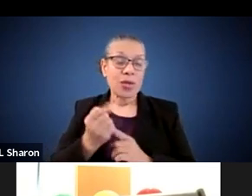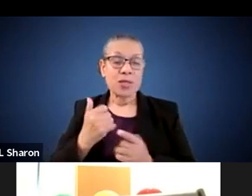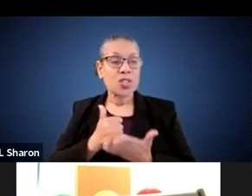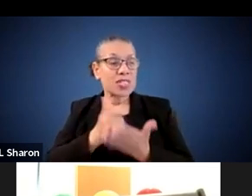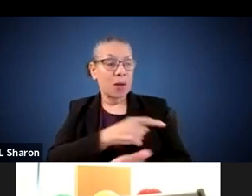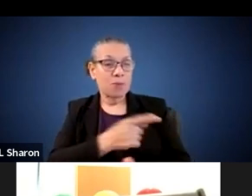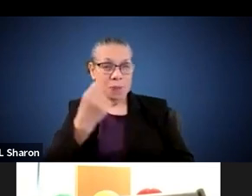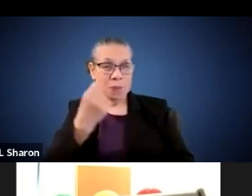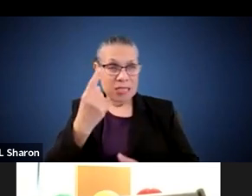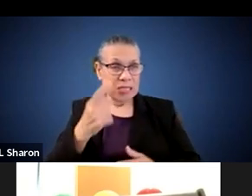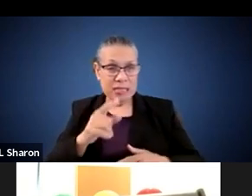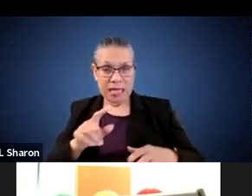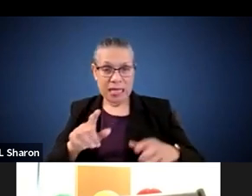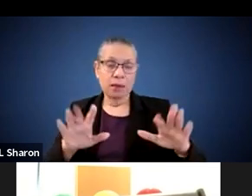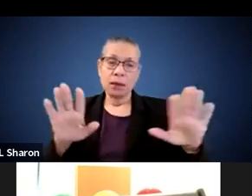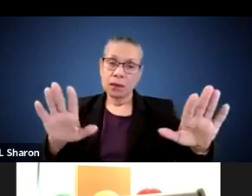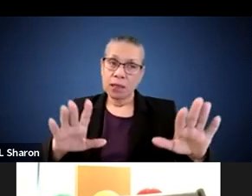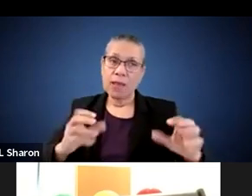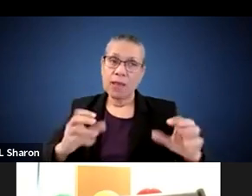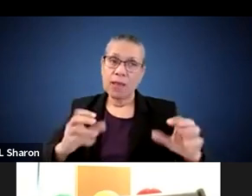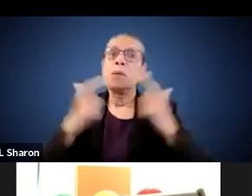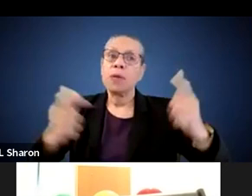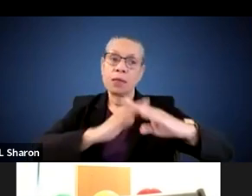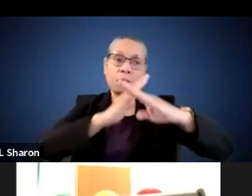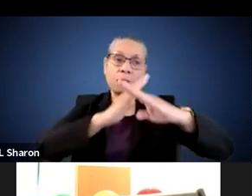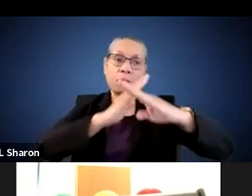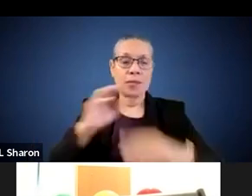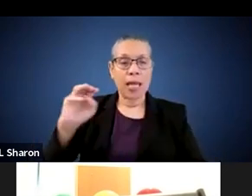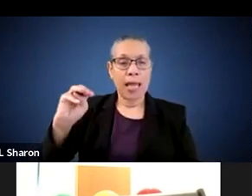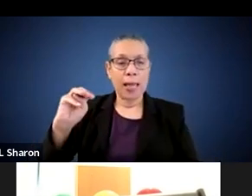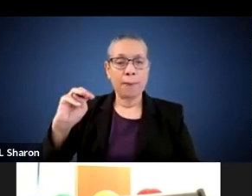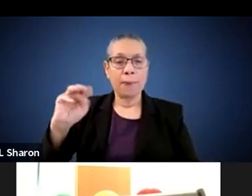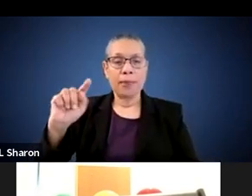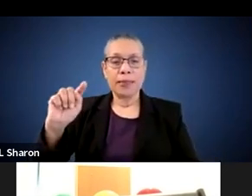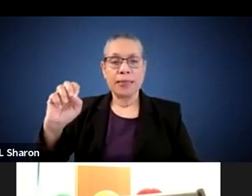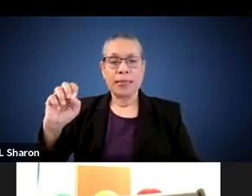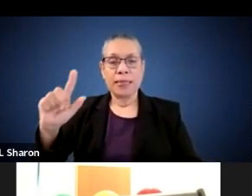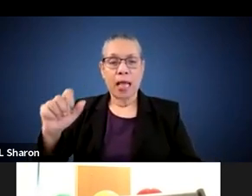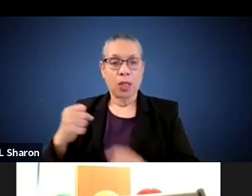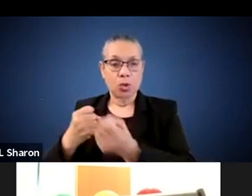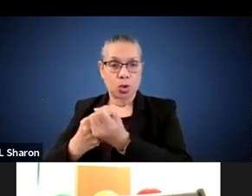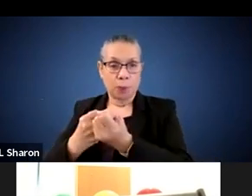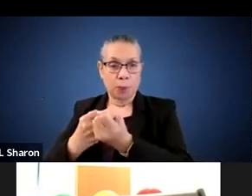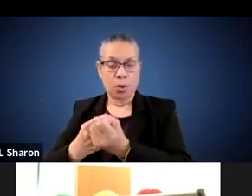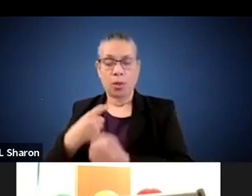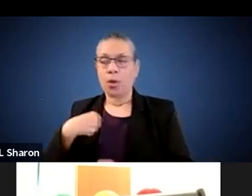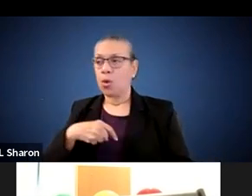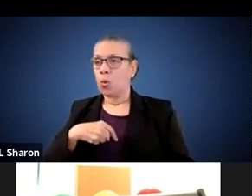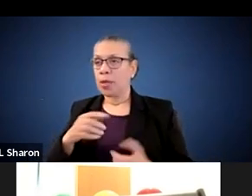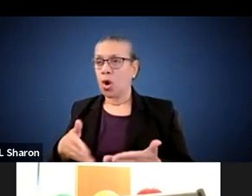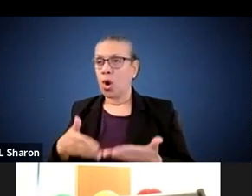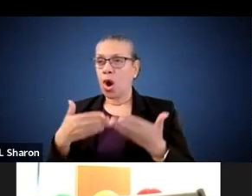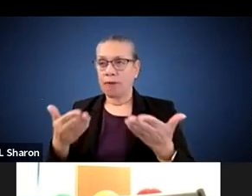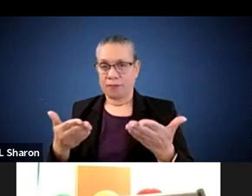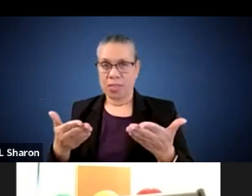which is often a big obstacle which is Intel support and so we're offering I would say the next